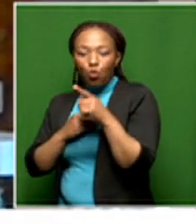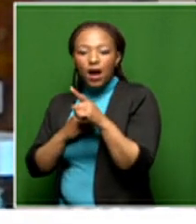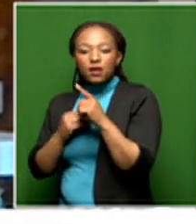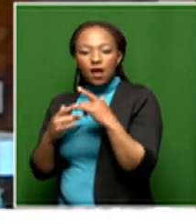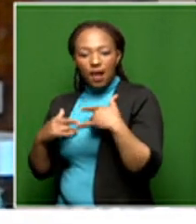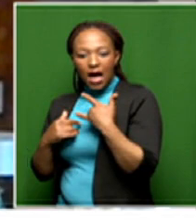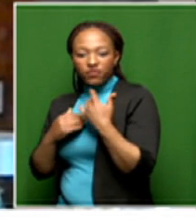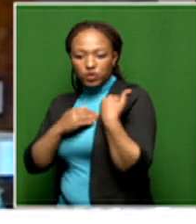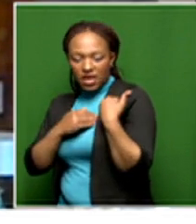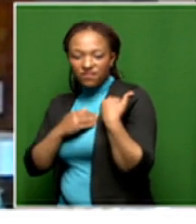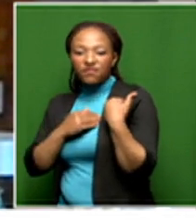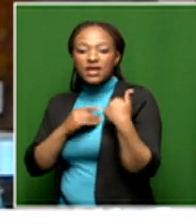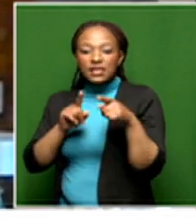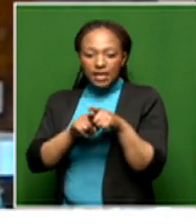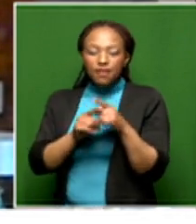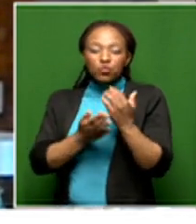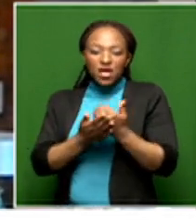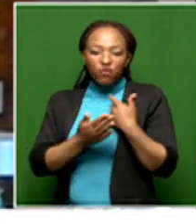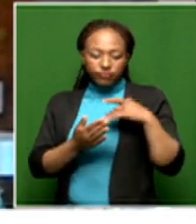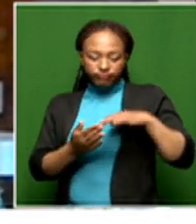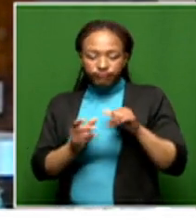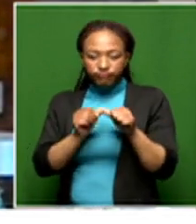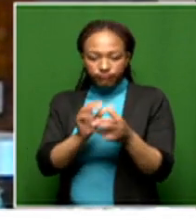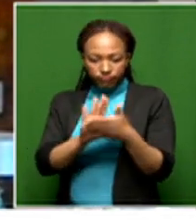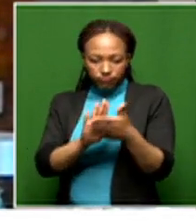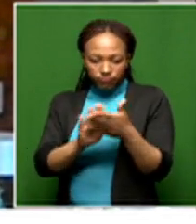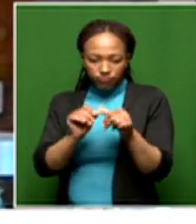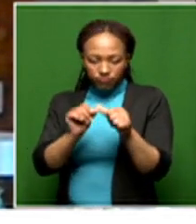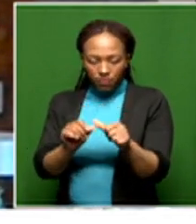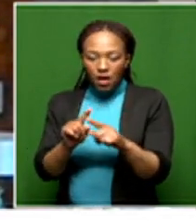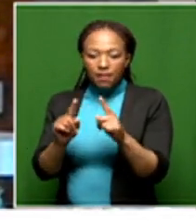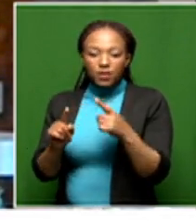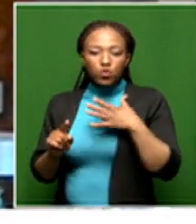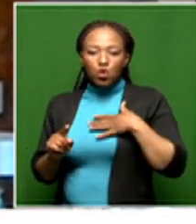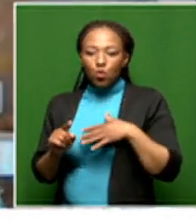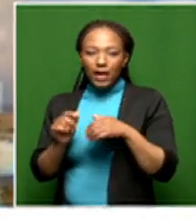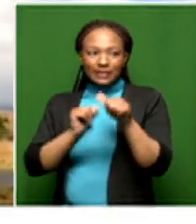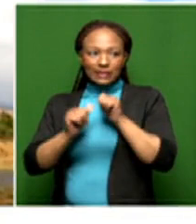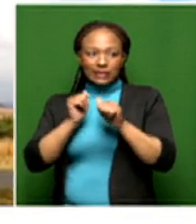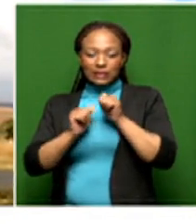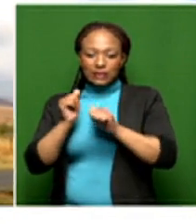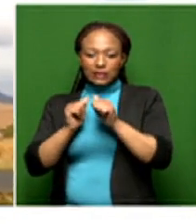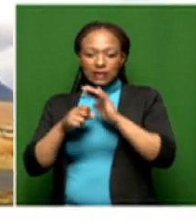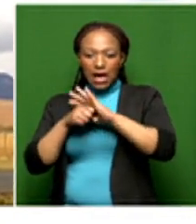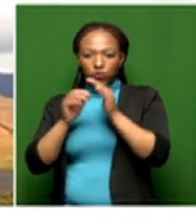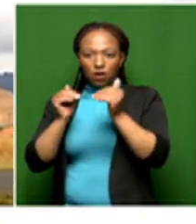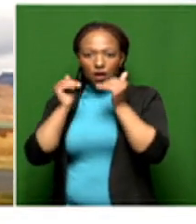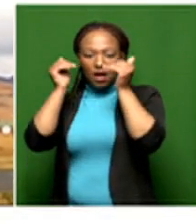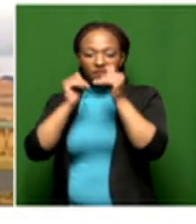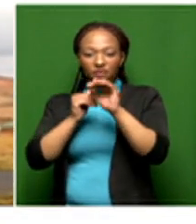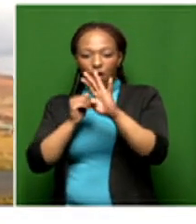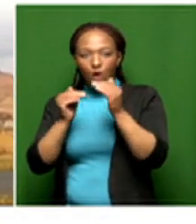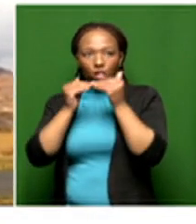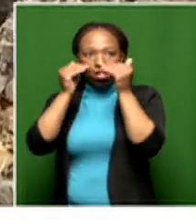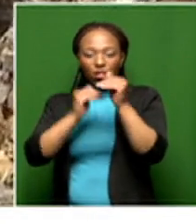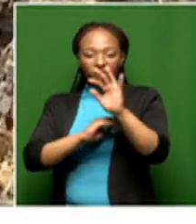And that's essentially what the focus will be on. You simply don't want us to regress as a country to level 4 and 3 and